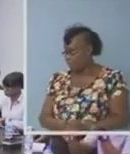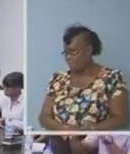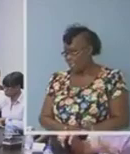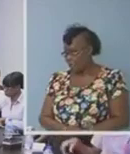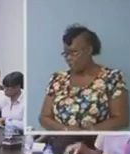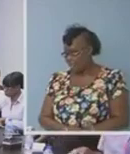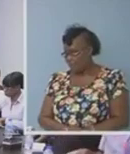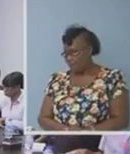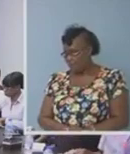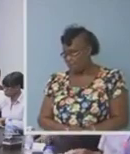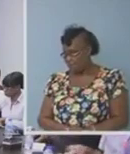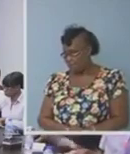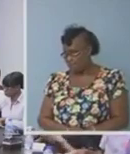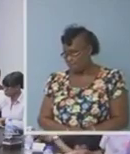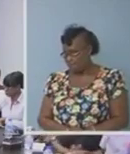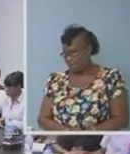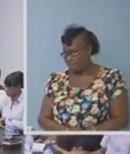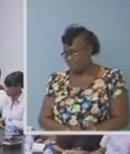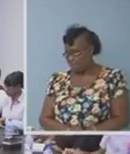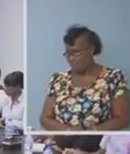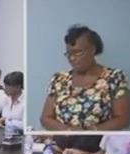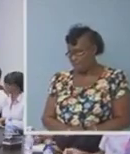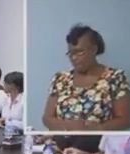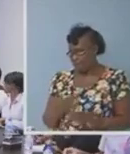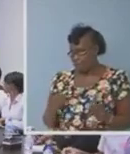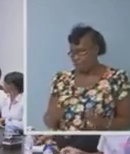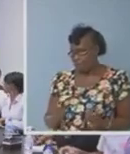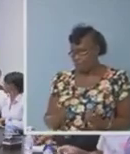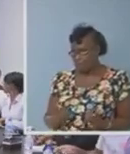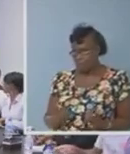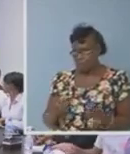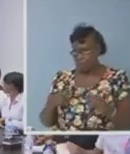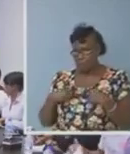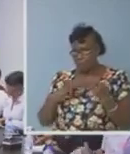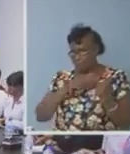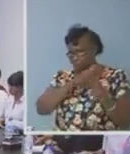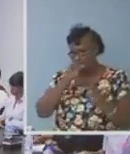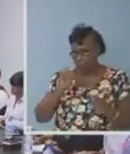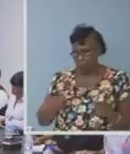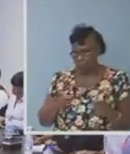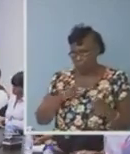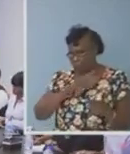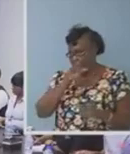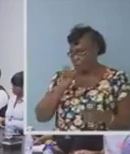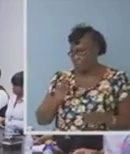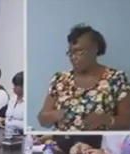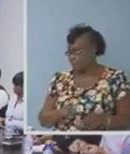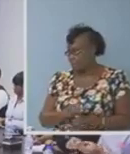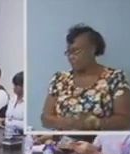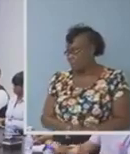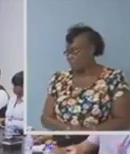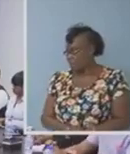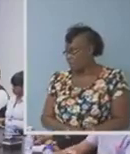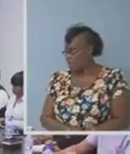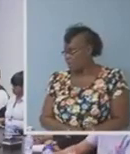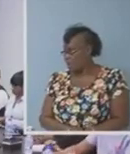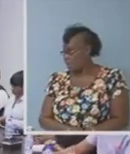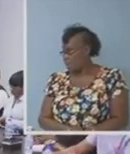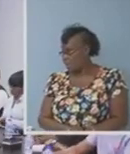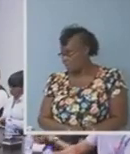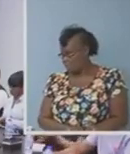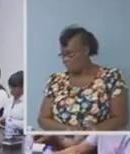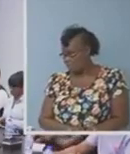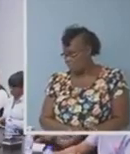up to some questions from members of the media. We ask that persons be respectful, and please, to